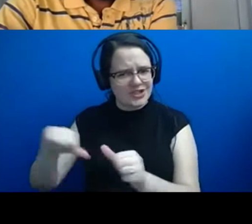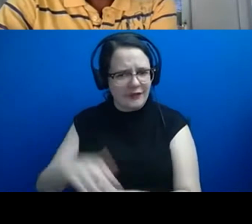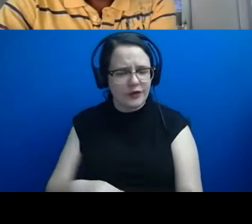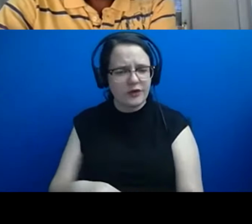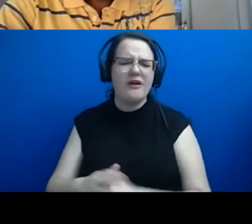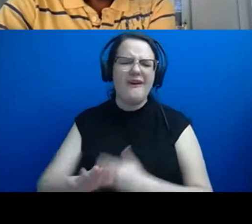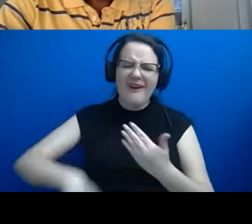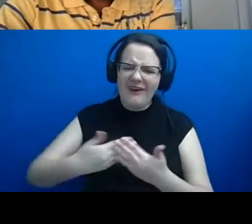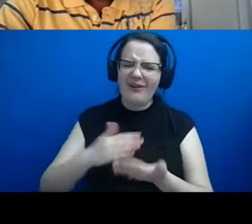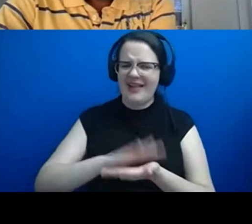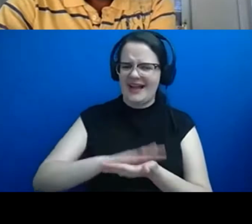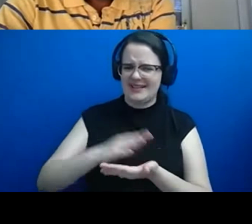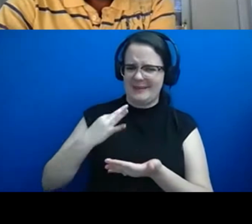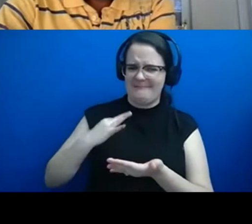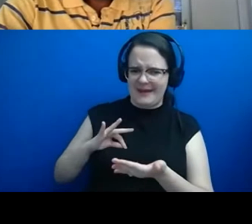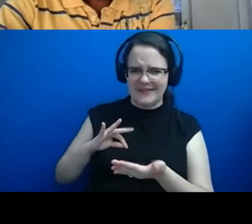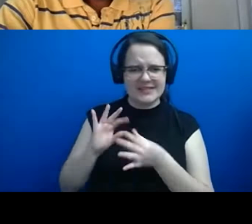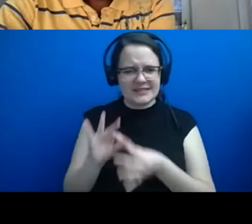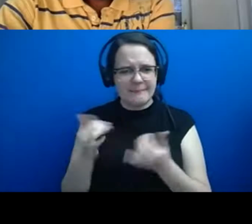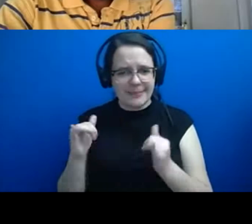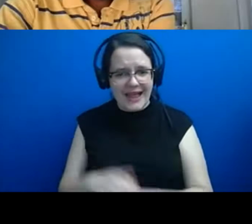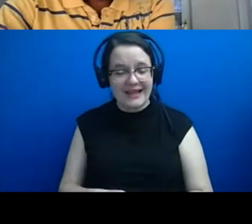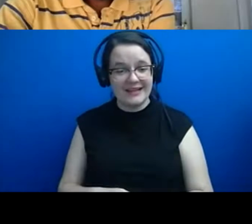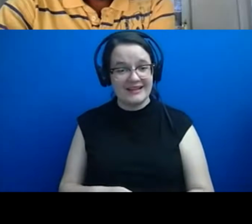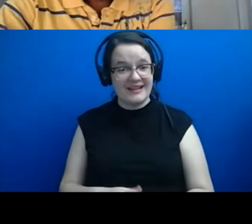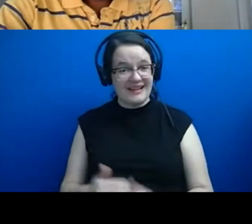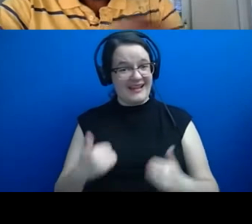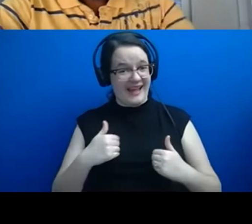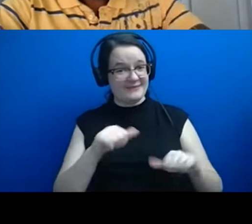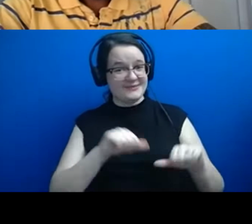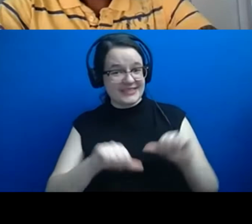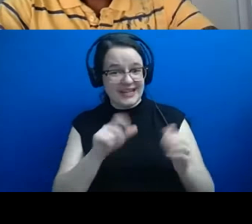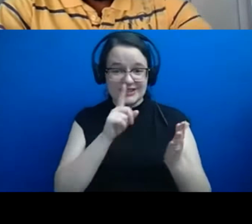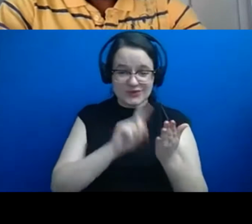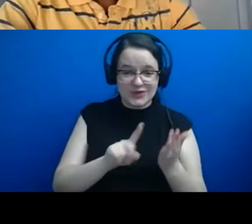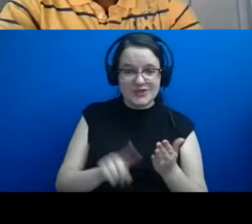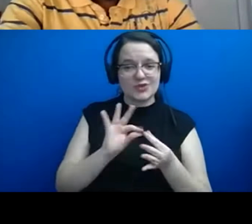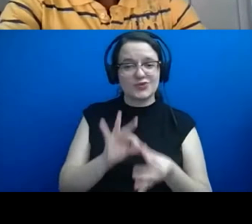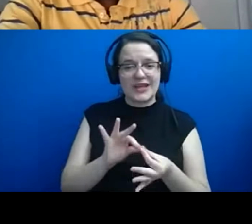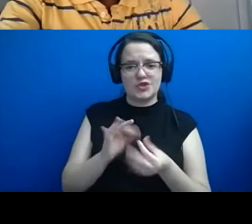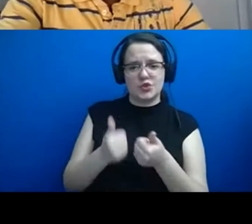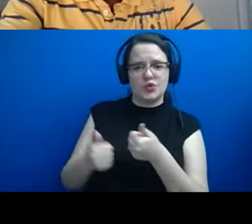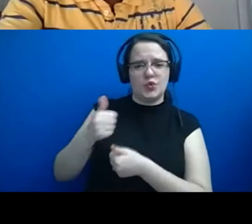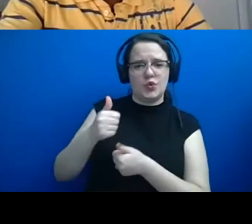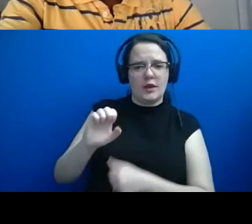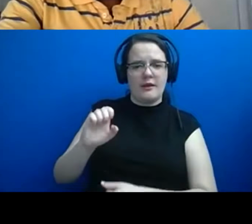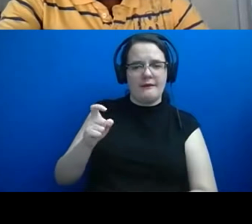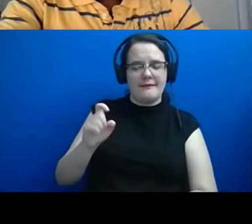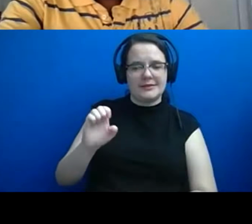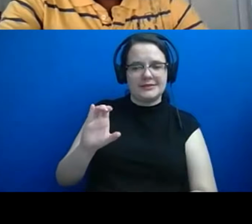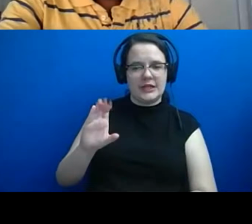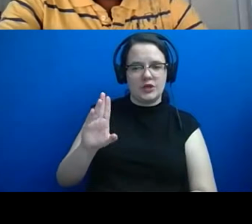academic benefits, even like the science and the research of executive functioning, of like how the brain works and processes